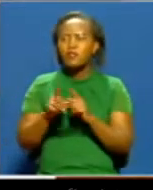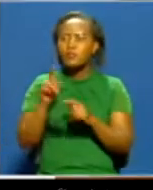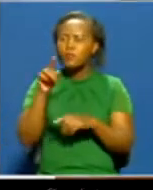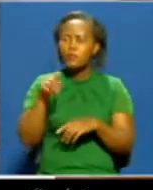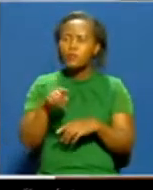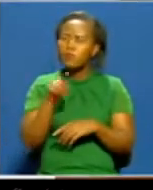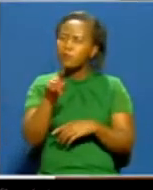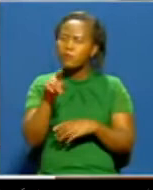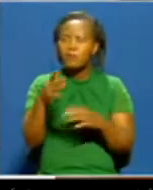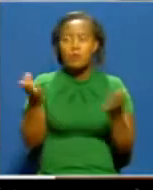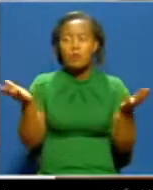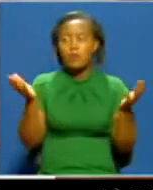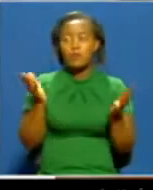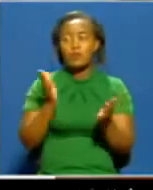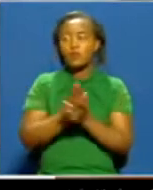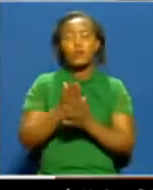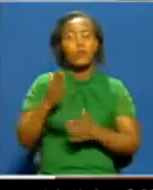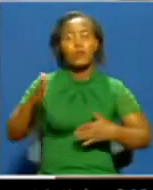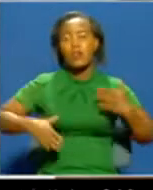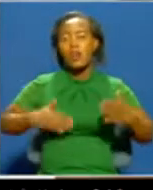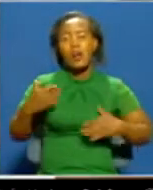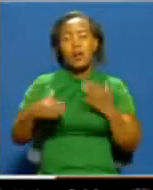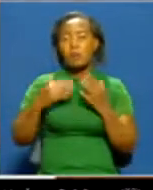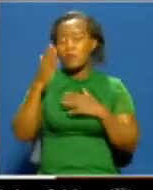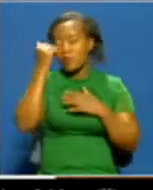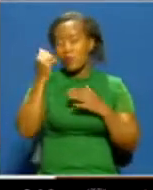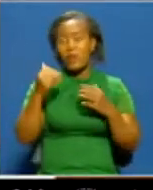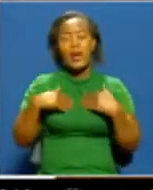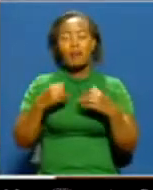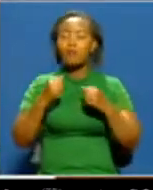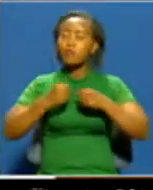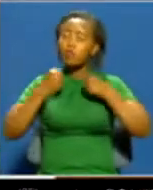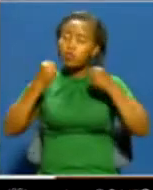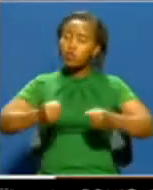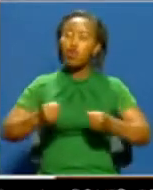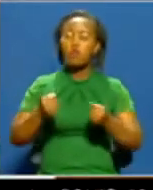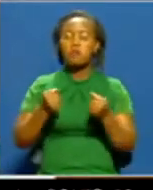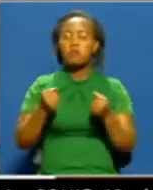I envy the fact that you have developed all this hard immunity and you are strong.